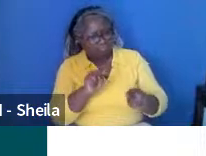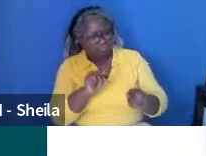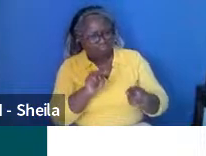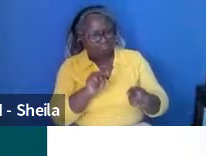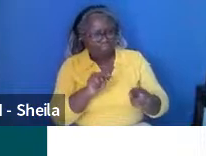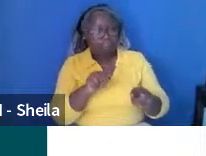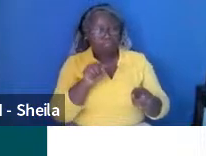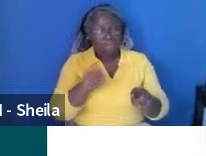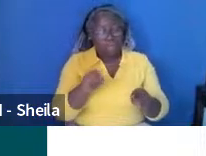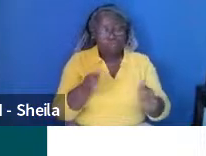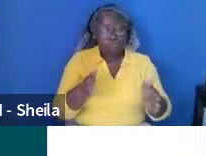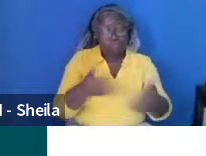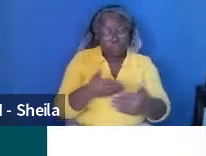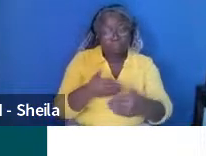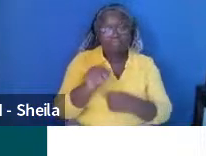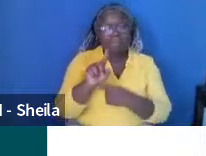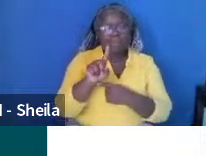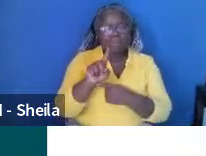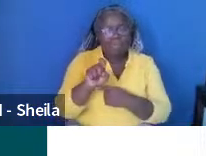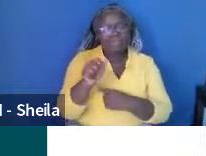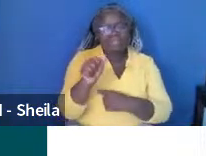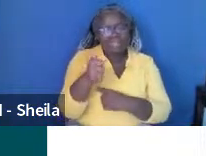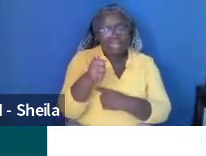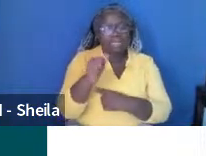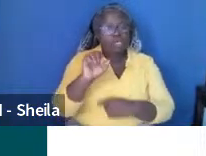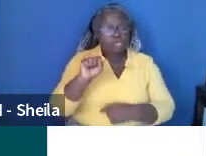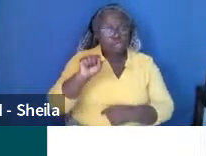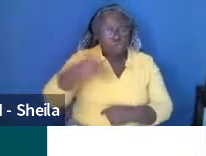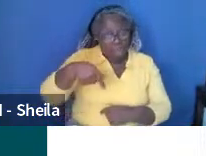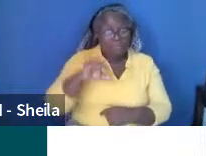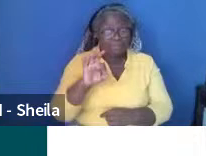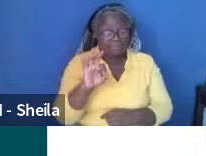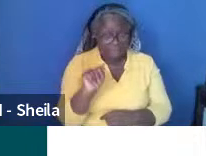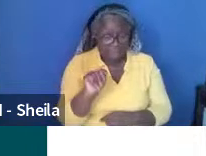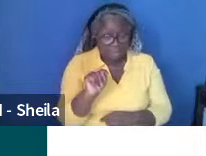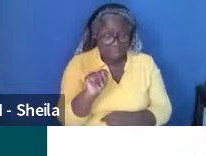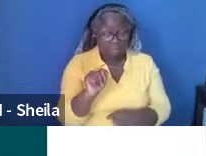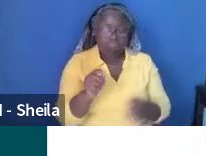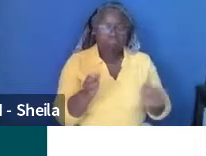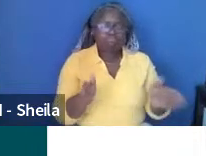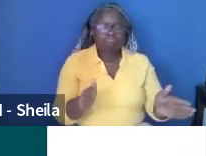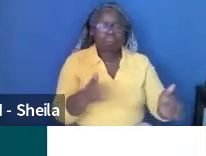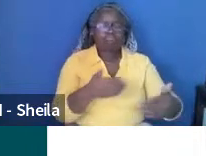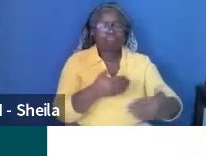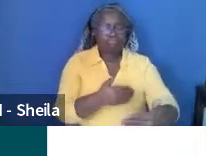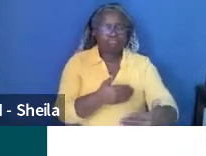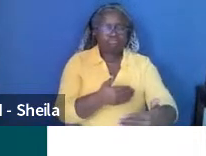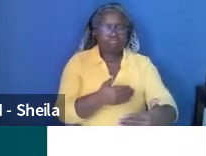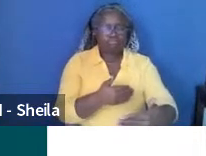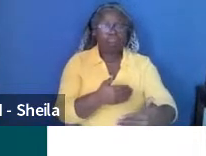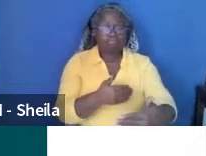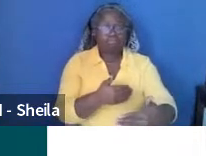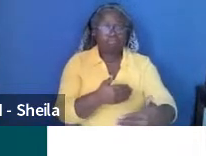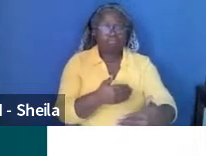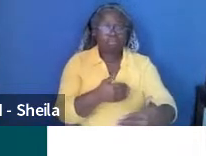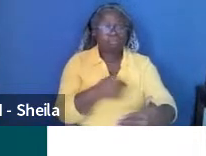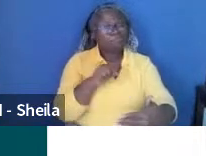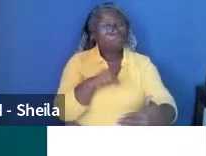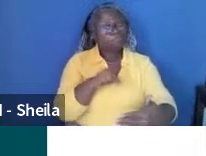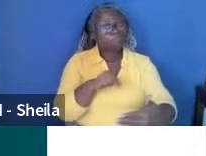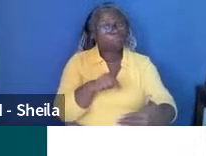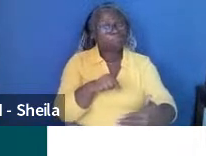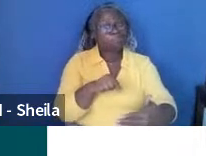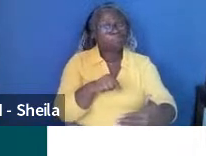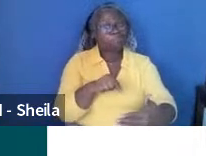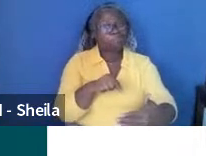feet. And what we're finding, you can't get too much smaller than that and have it still